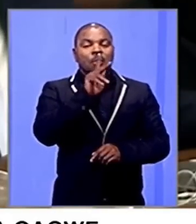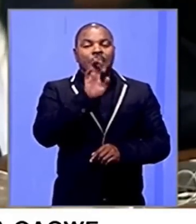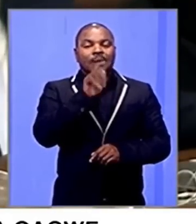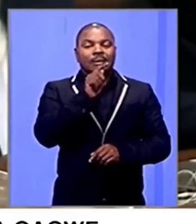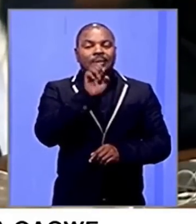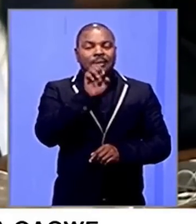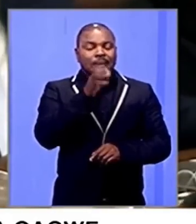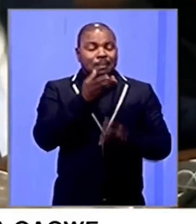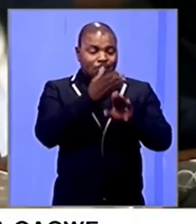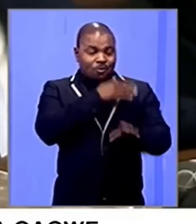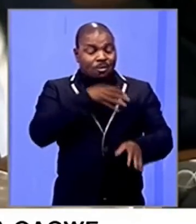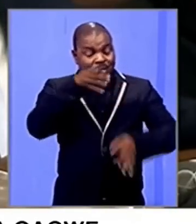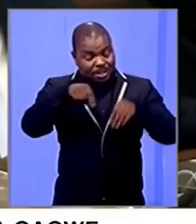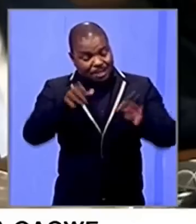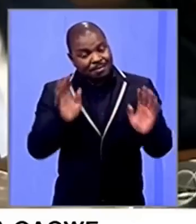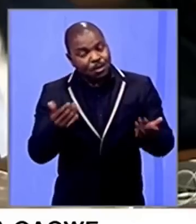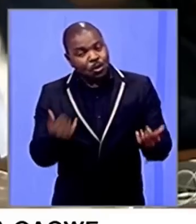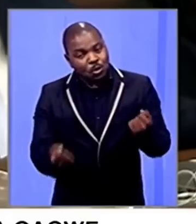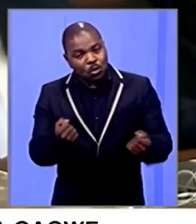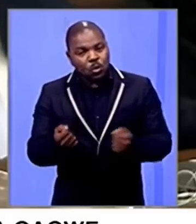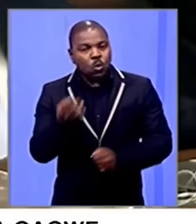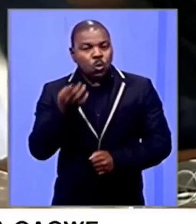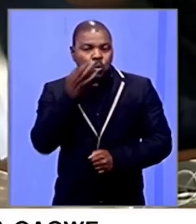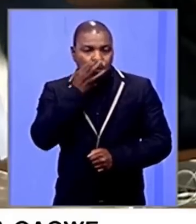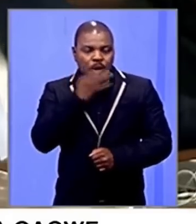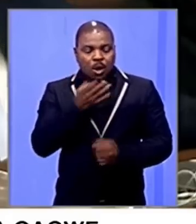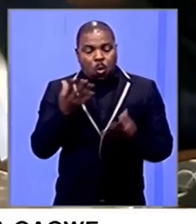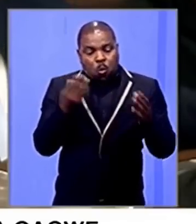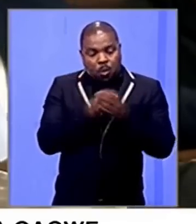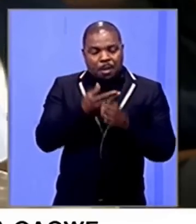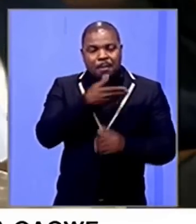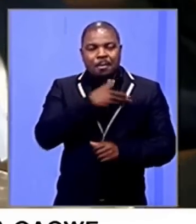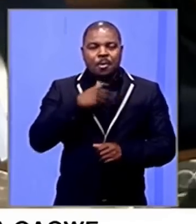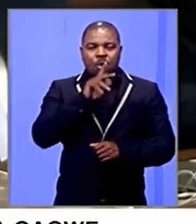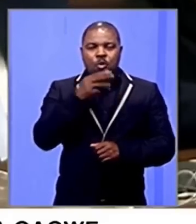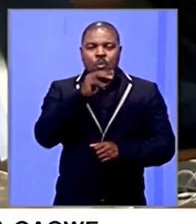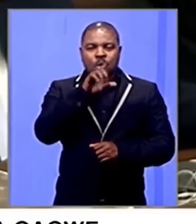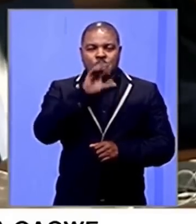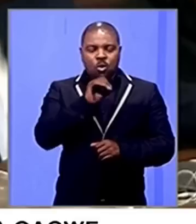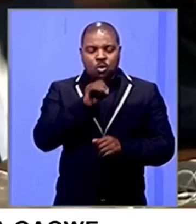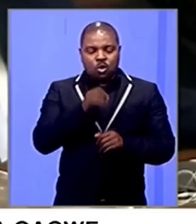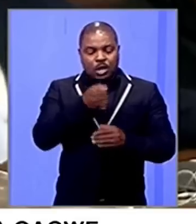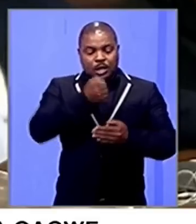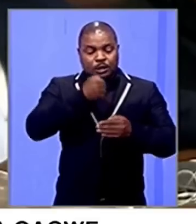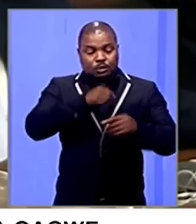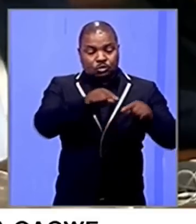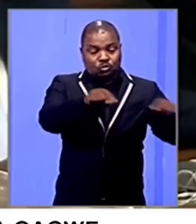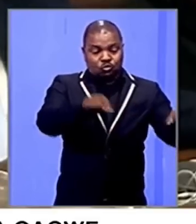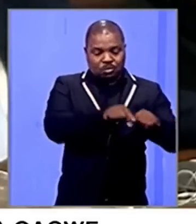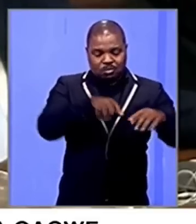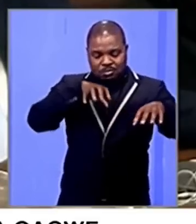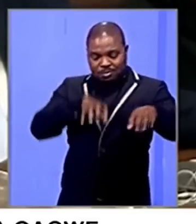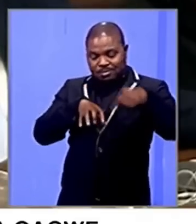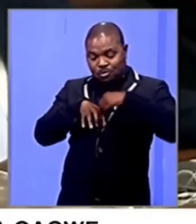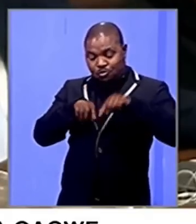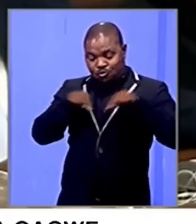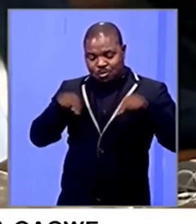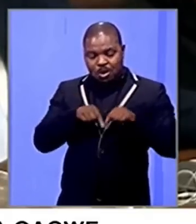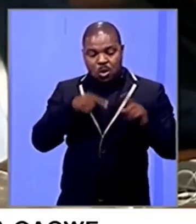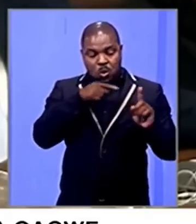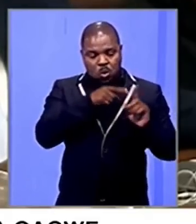say she was with Makhumalo in the room at the time, the room opposite the kitchen. Then she went and